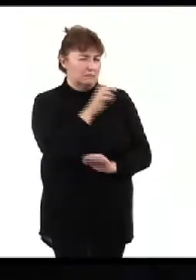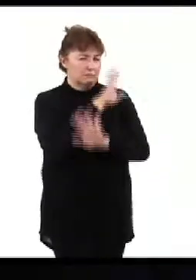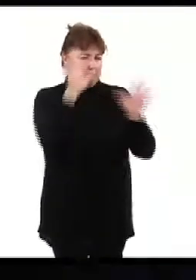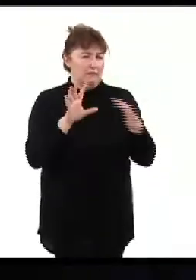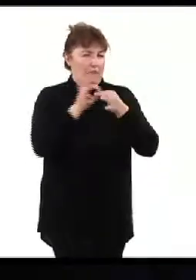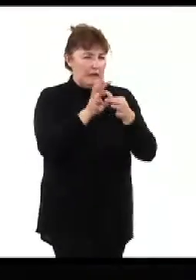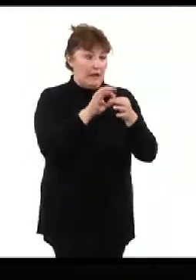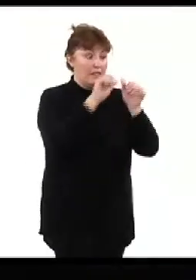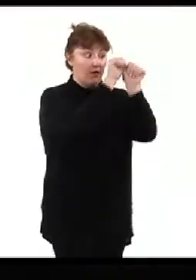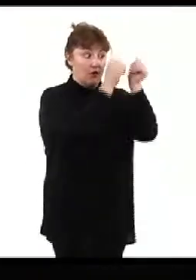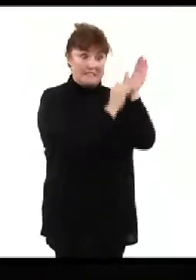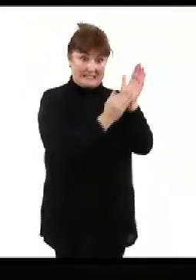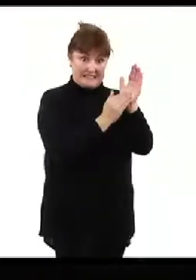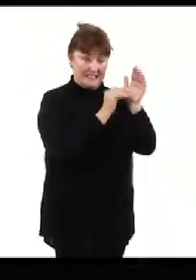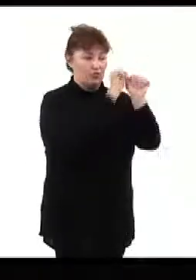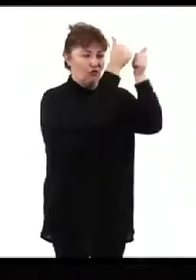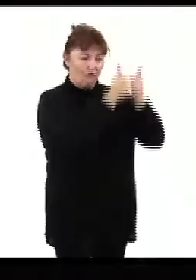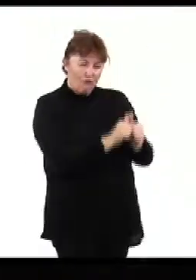sign. Okay?